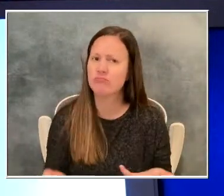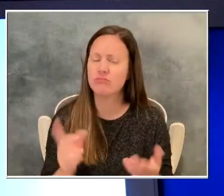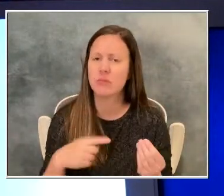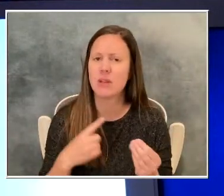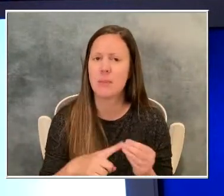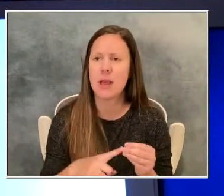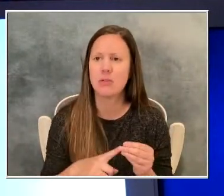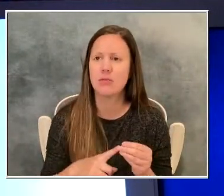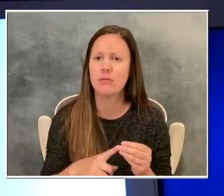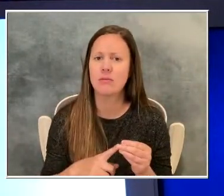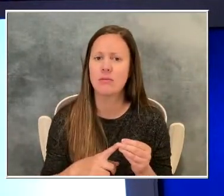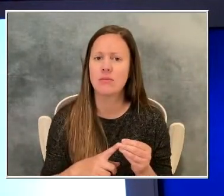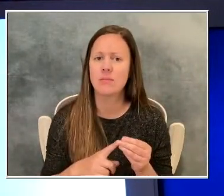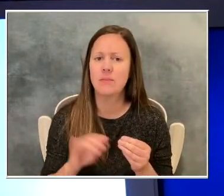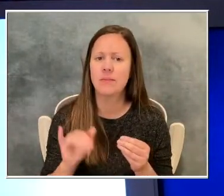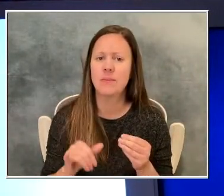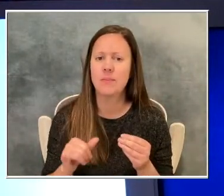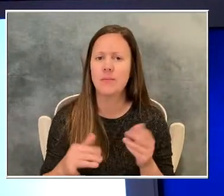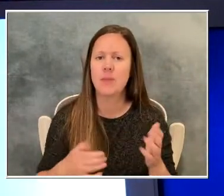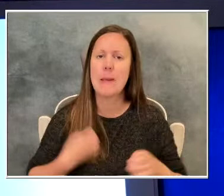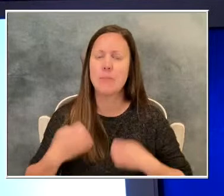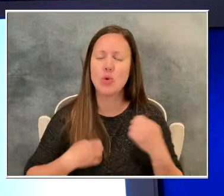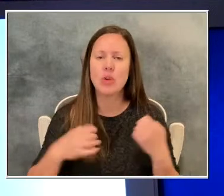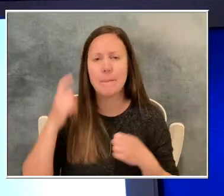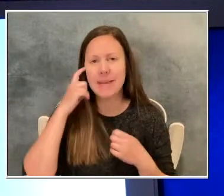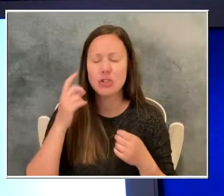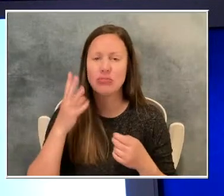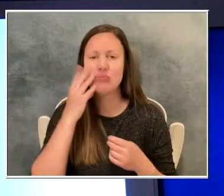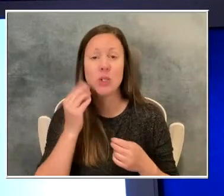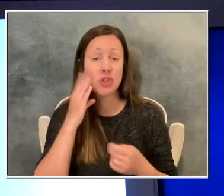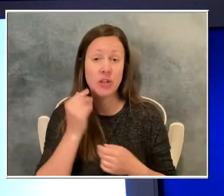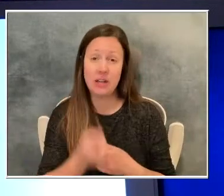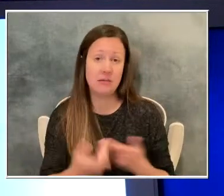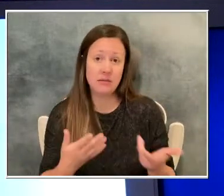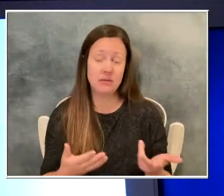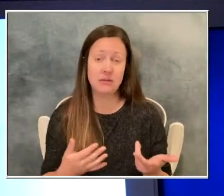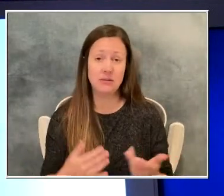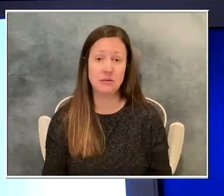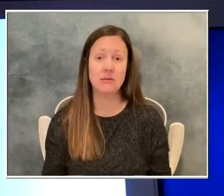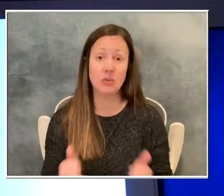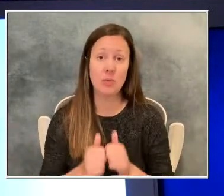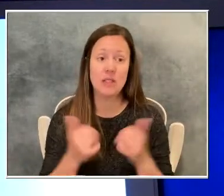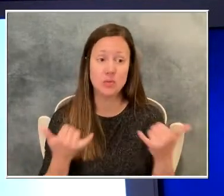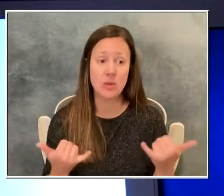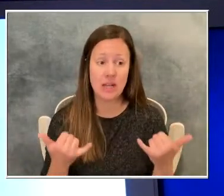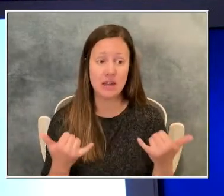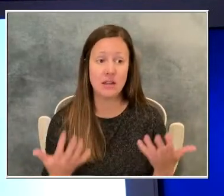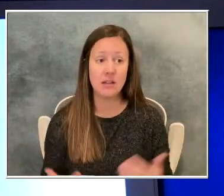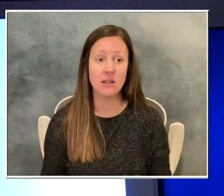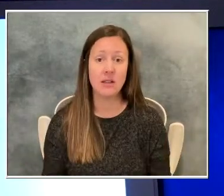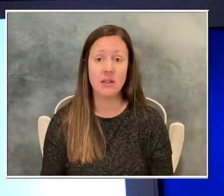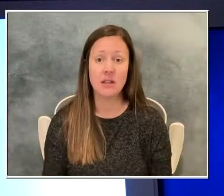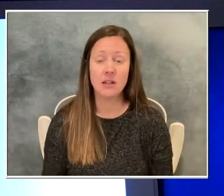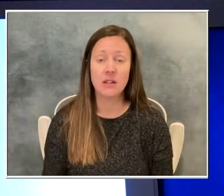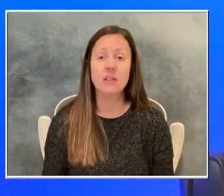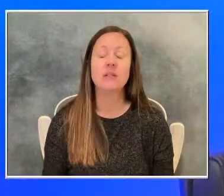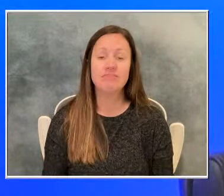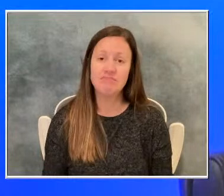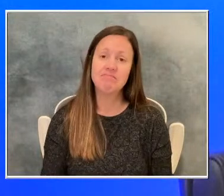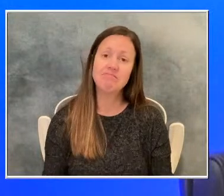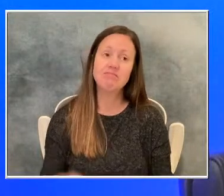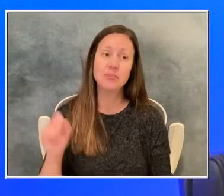the emotional, mental journey that where you are today, and Yeah, what do you walk away with? I walk away